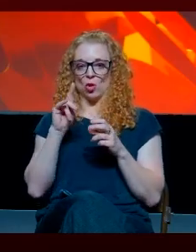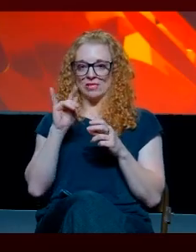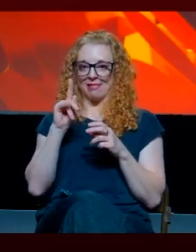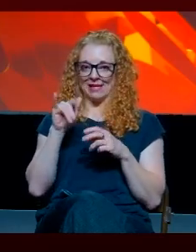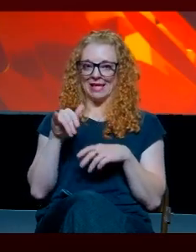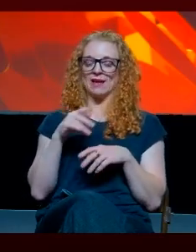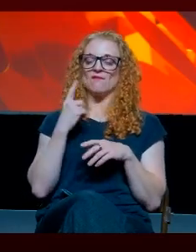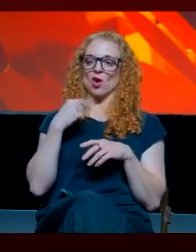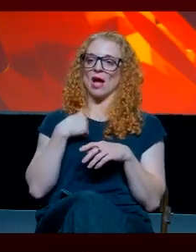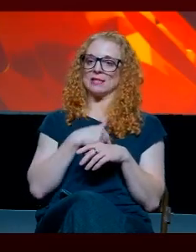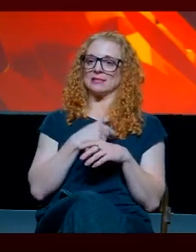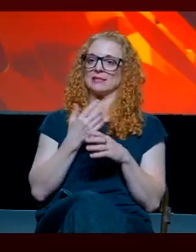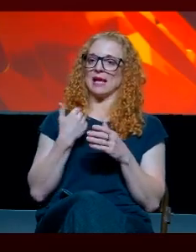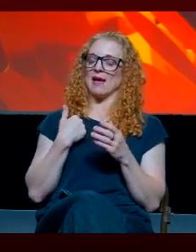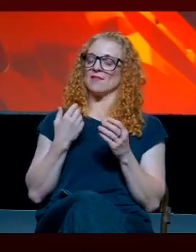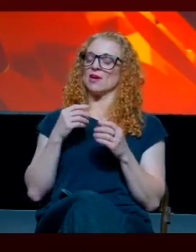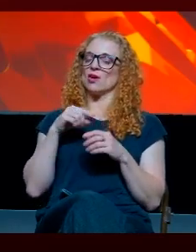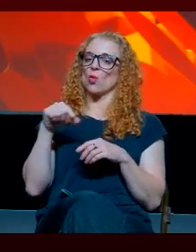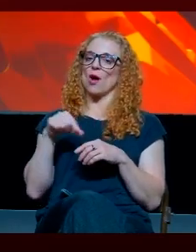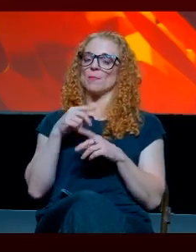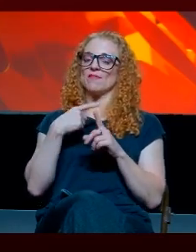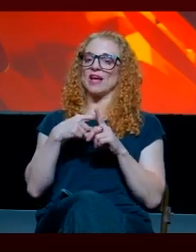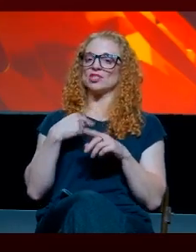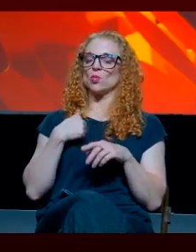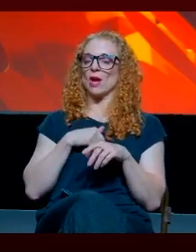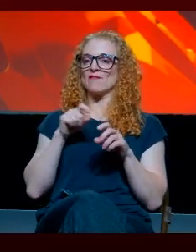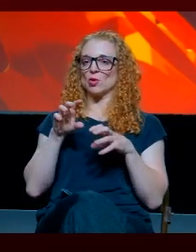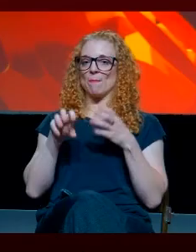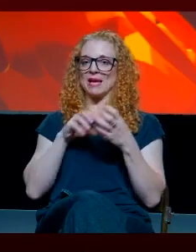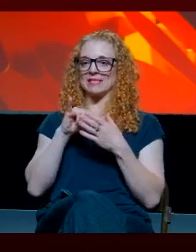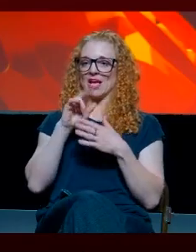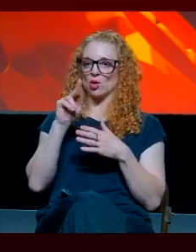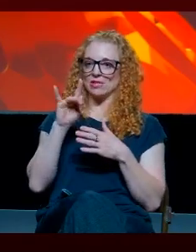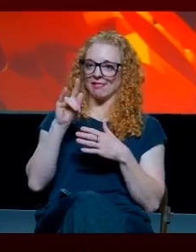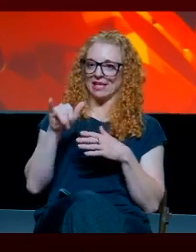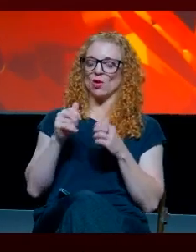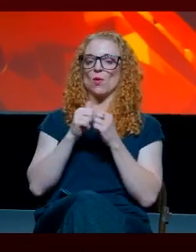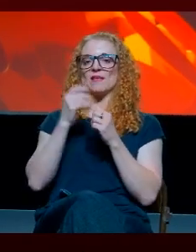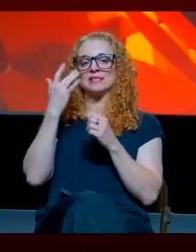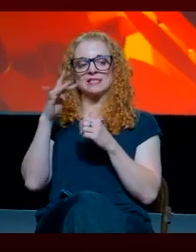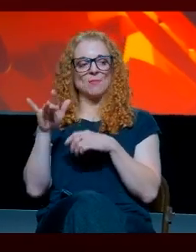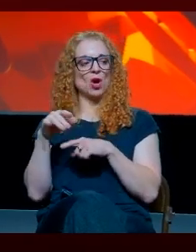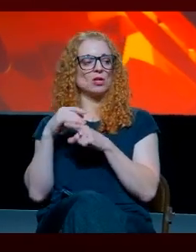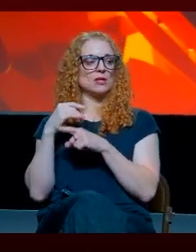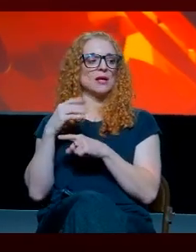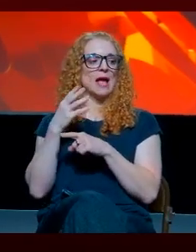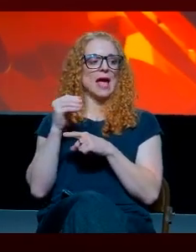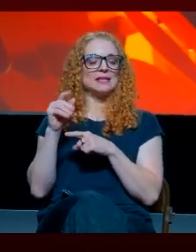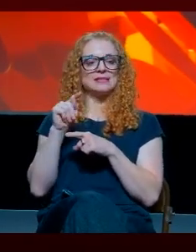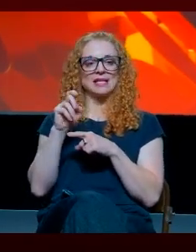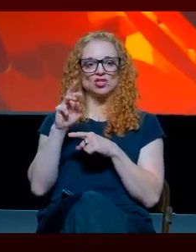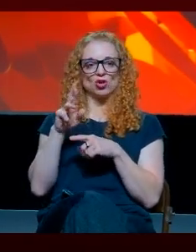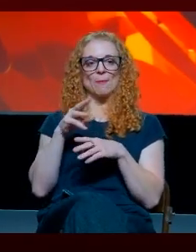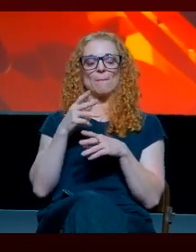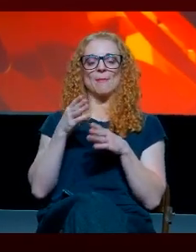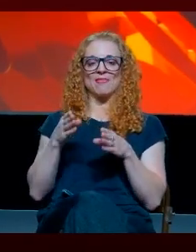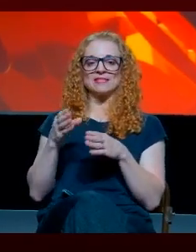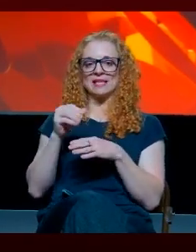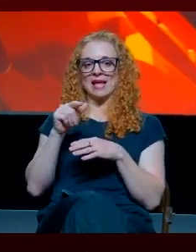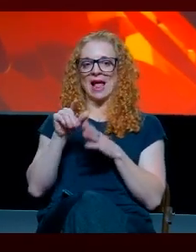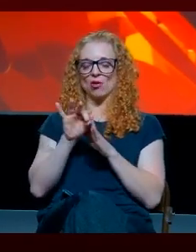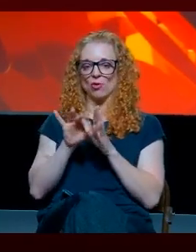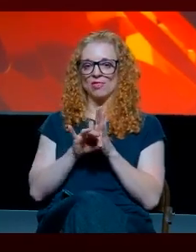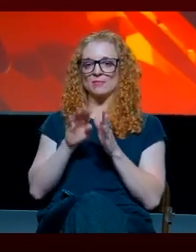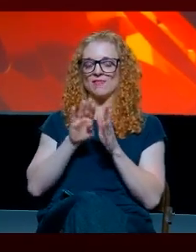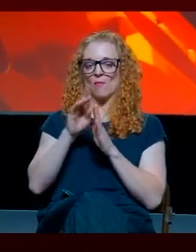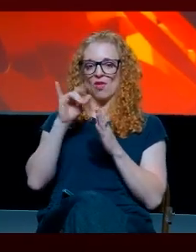get to quantum advantage, we have to mix that utility with smart ideas and tensor methods, algorithm development to get us to the